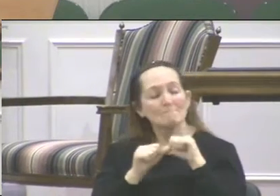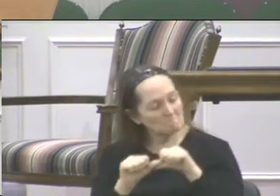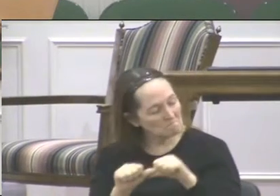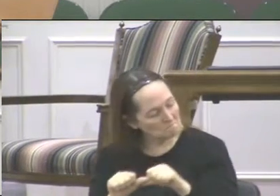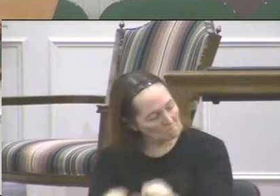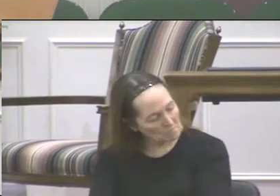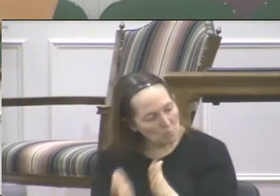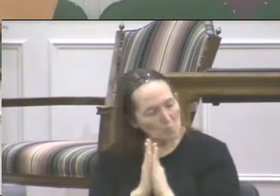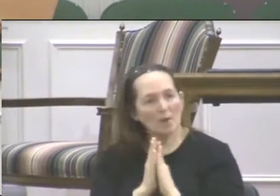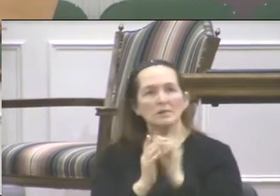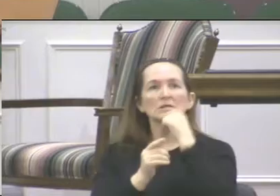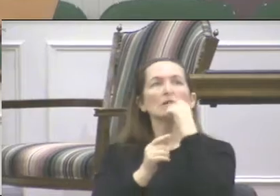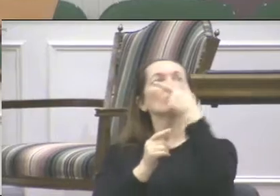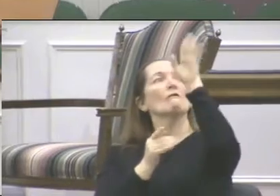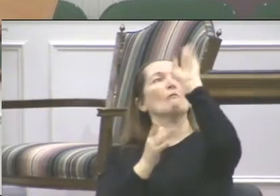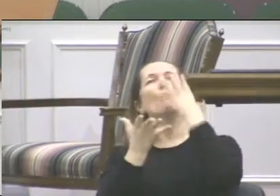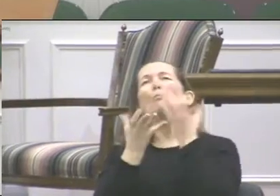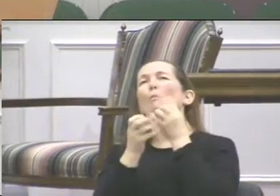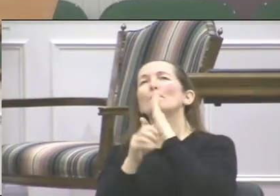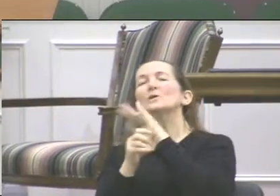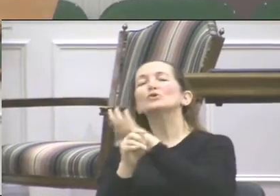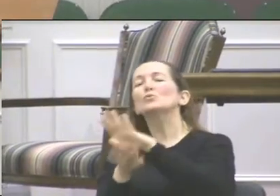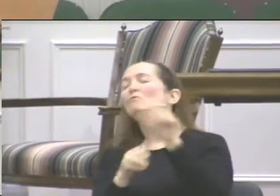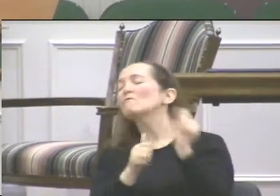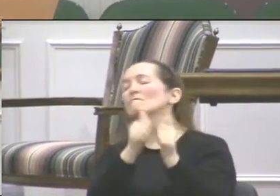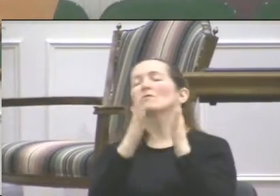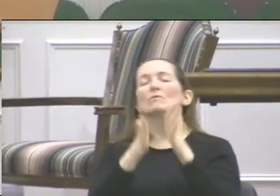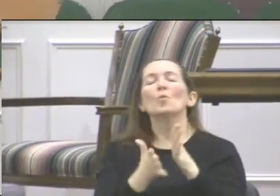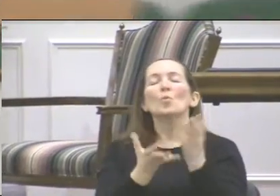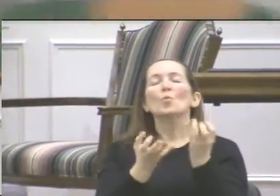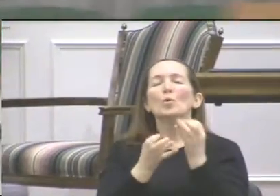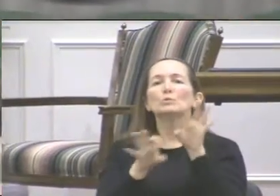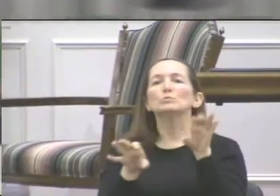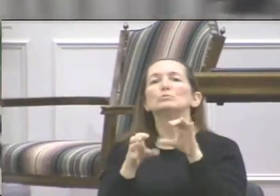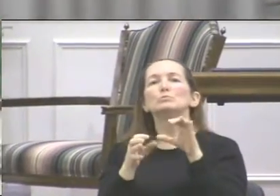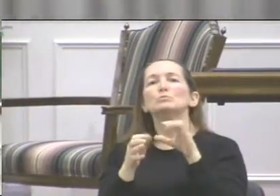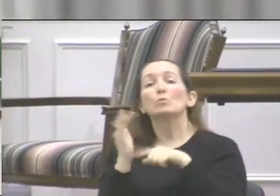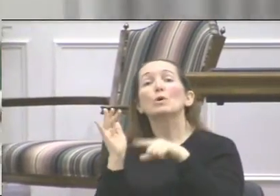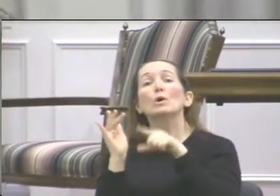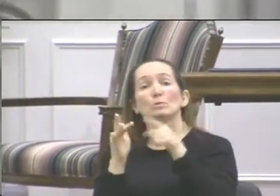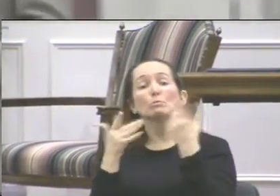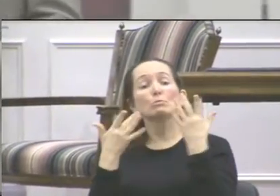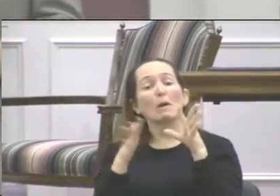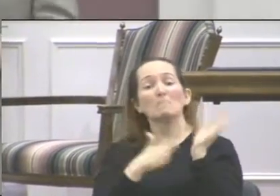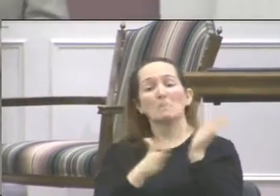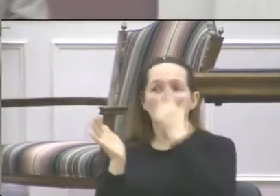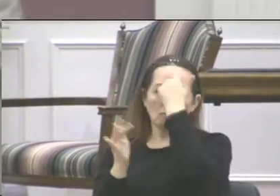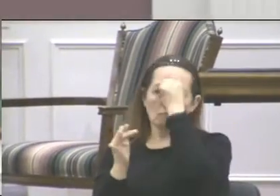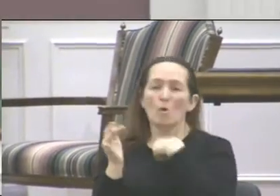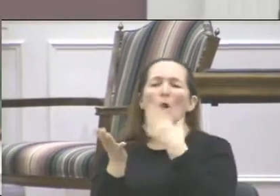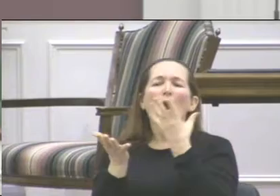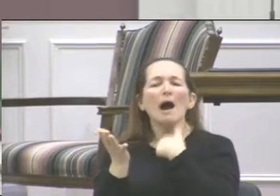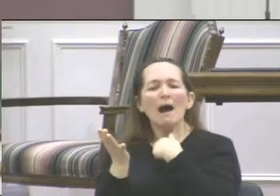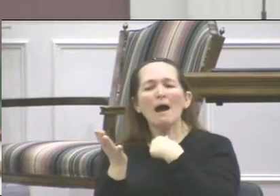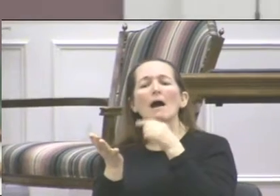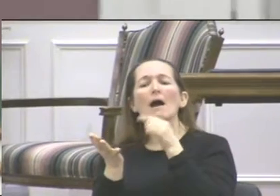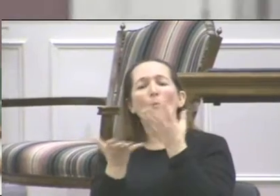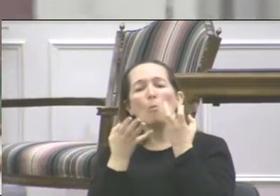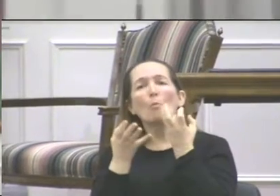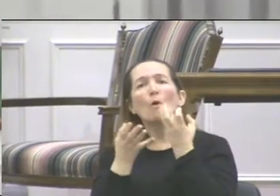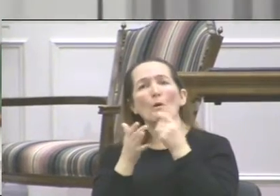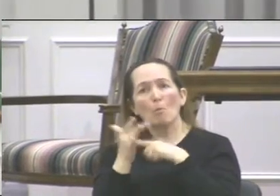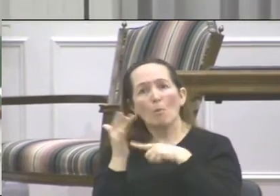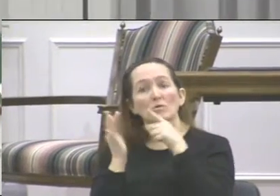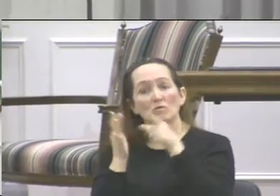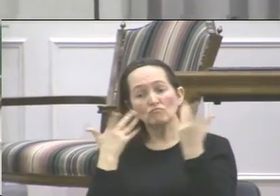tell God, "I want to be your follower. I want to do what you have planned for me. I want what you have intended